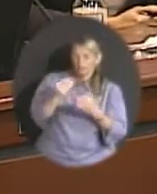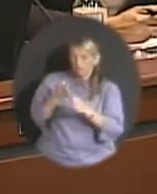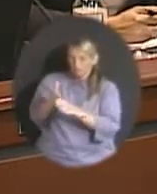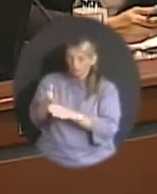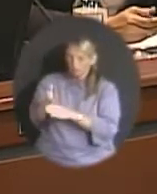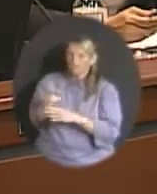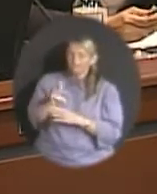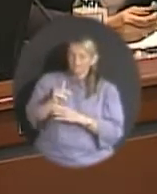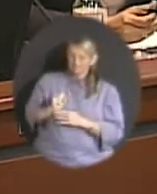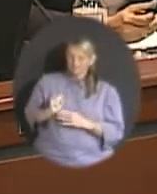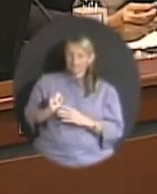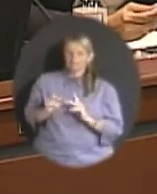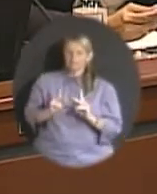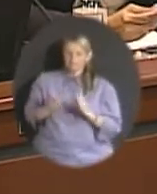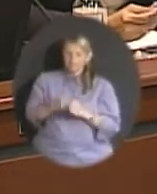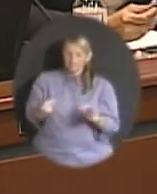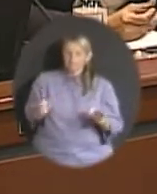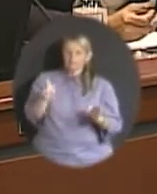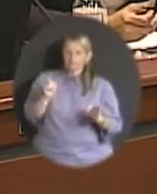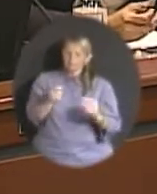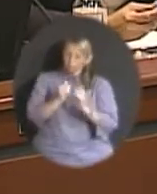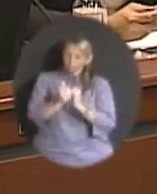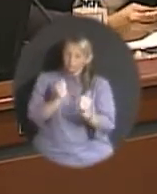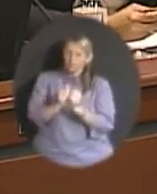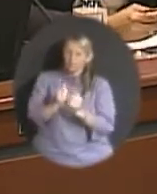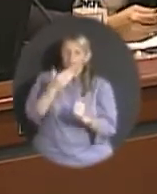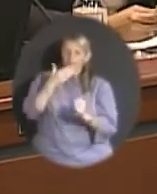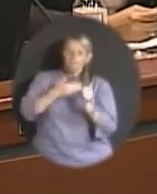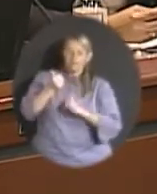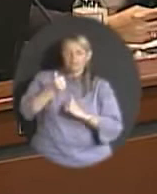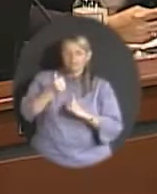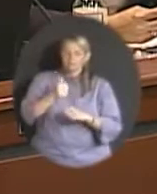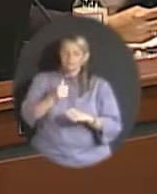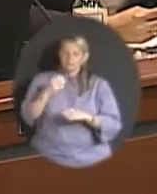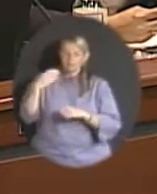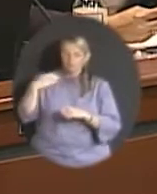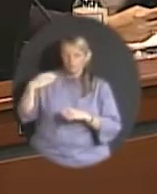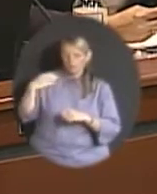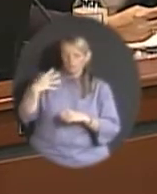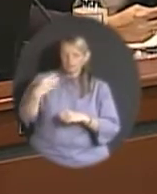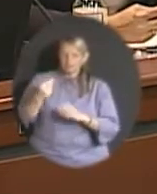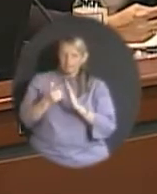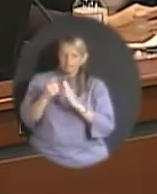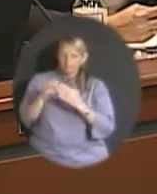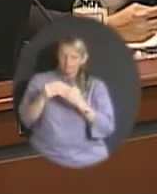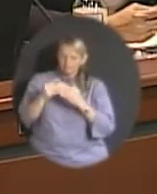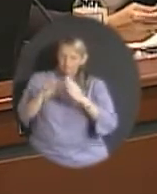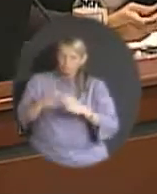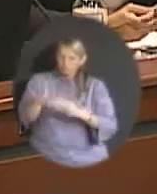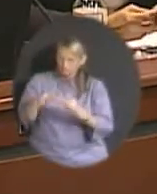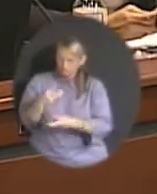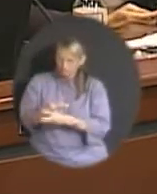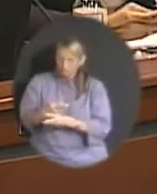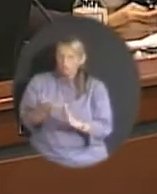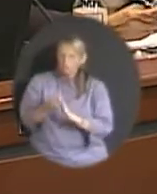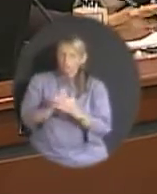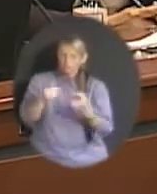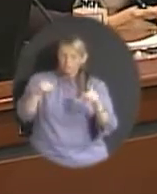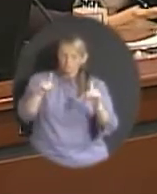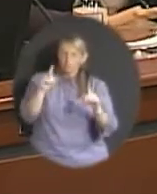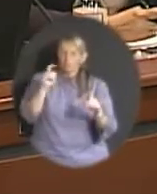to compete with the best educated employees, innovators, and leaders in the world. To be successful, we need clear